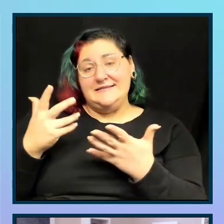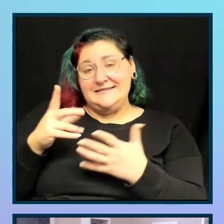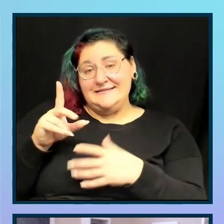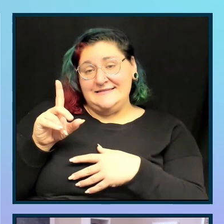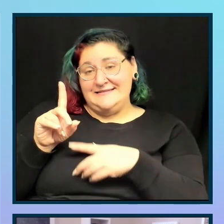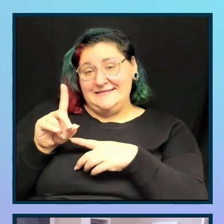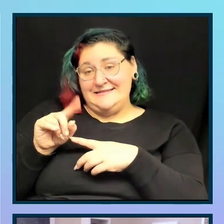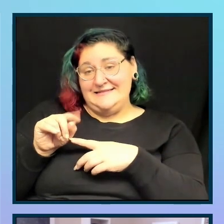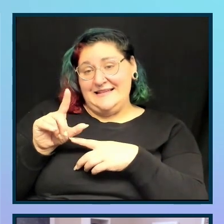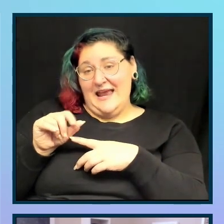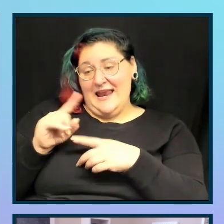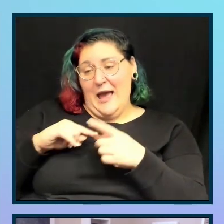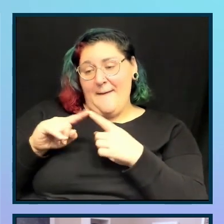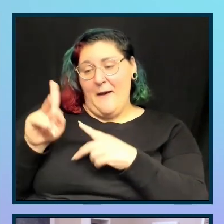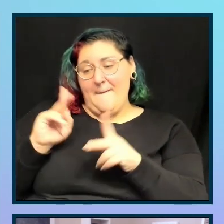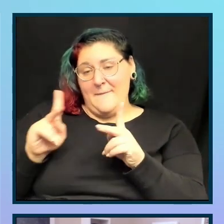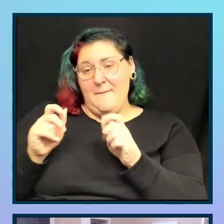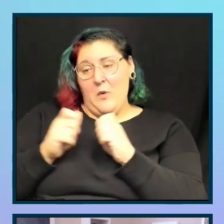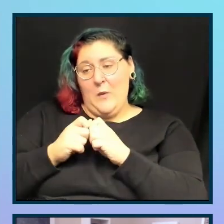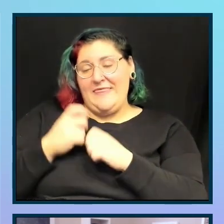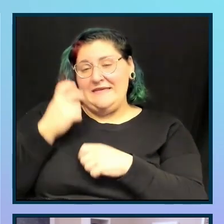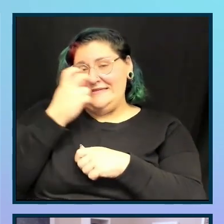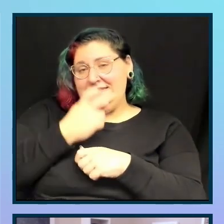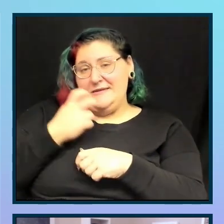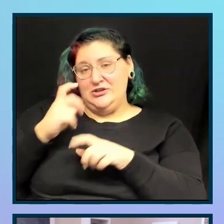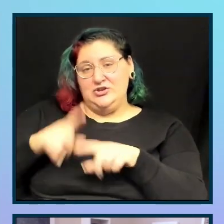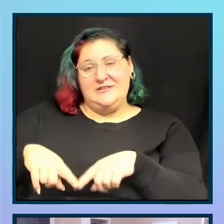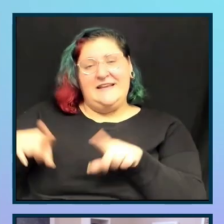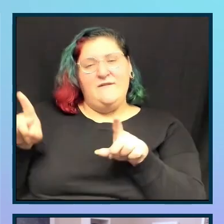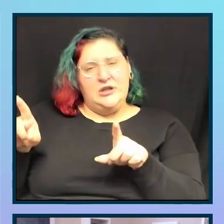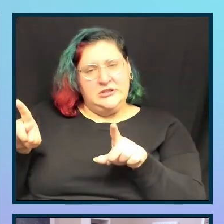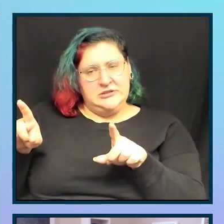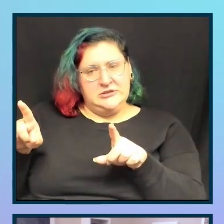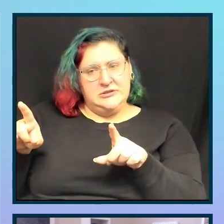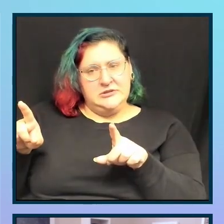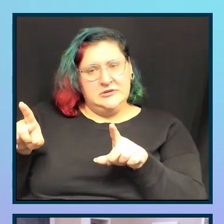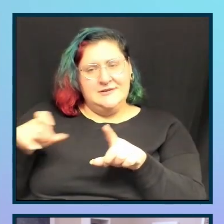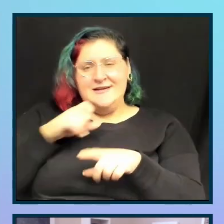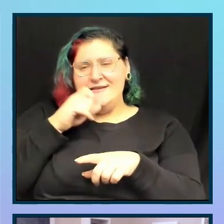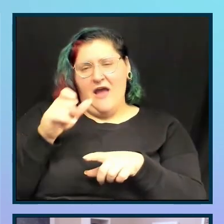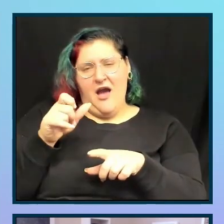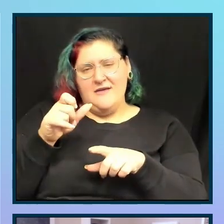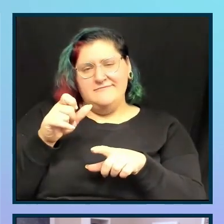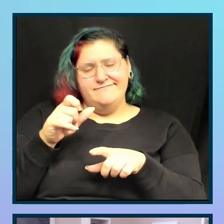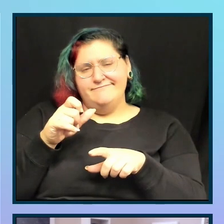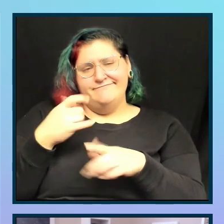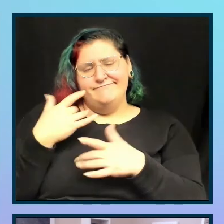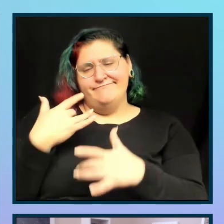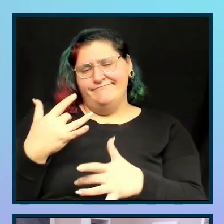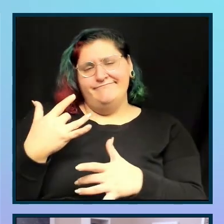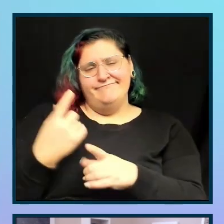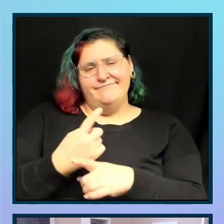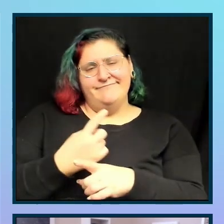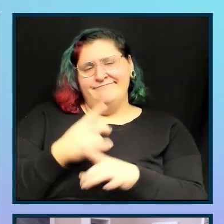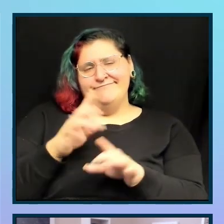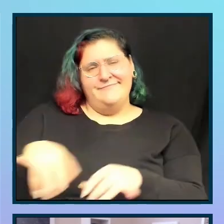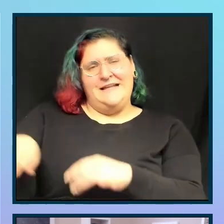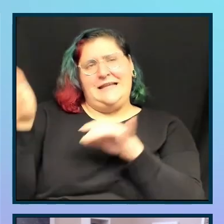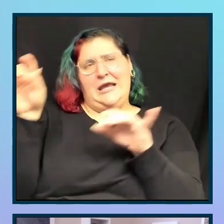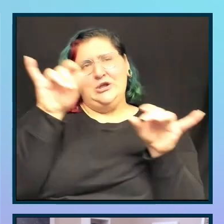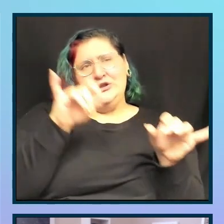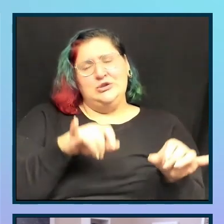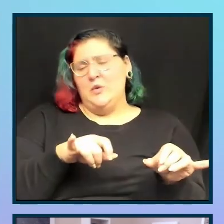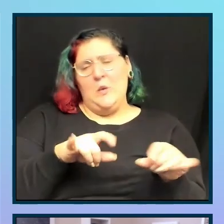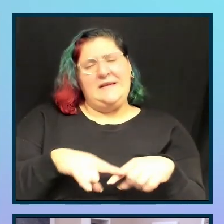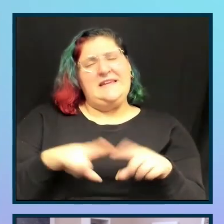may sound different from the speech that is included in some of the standard training data sets. It also includes,